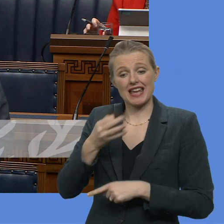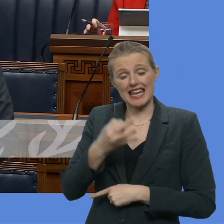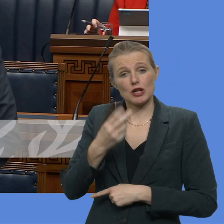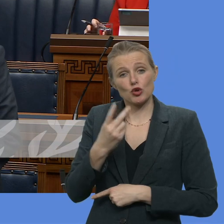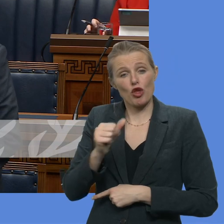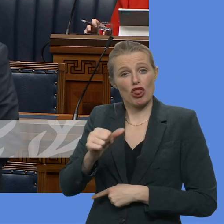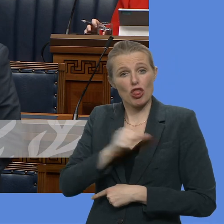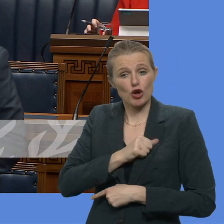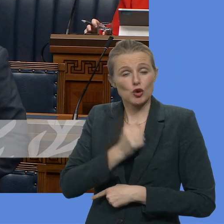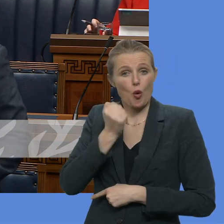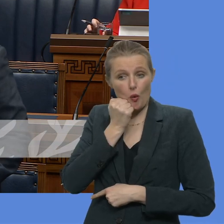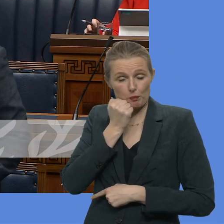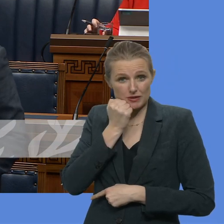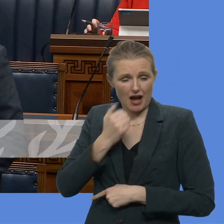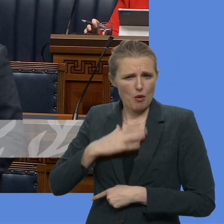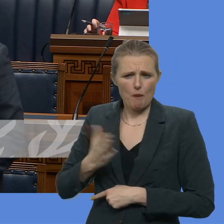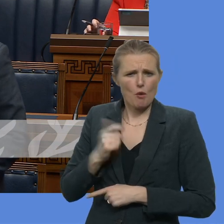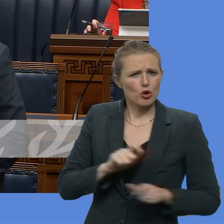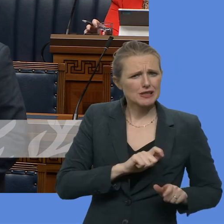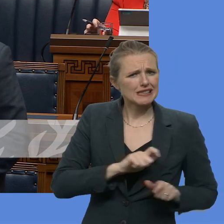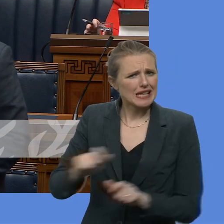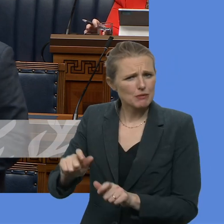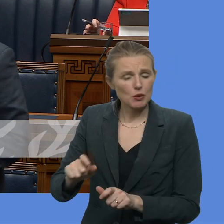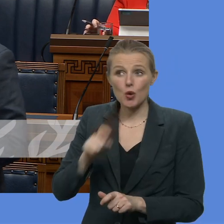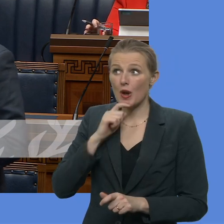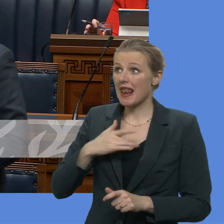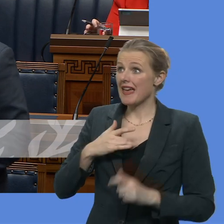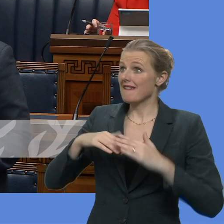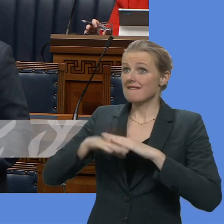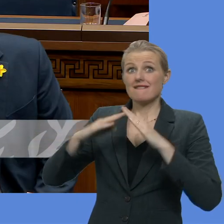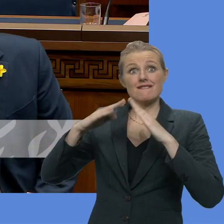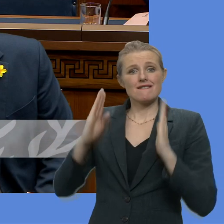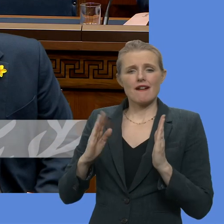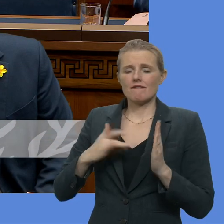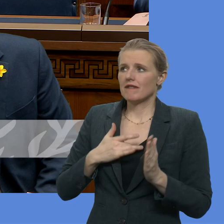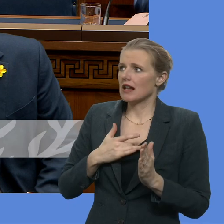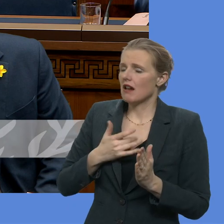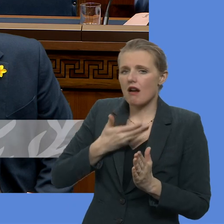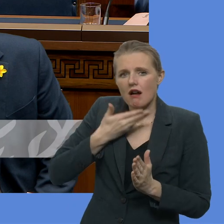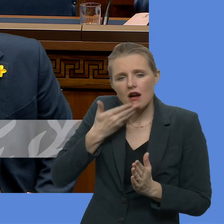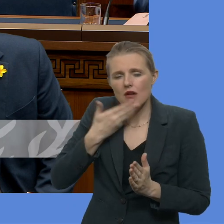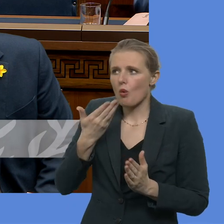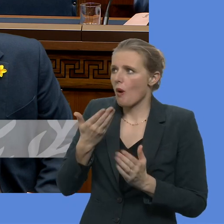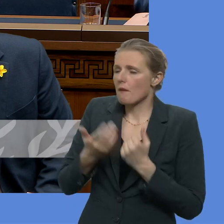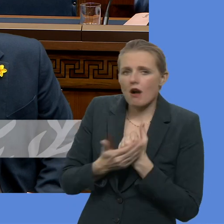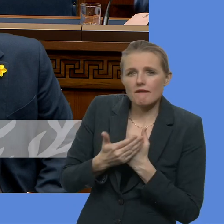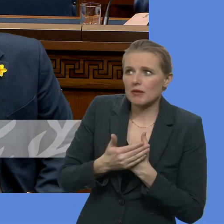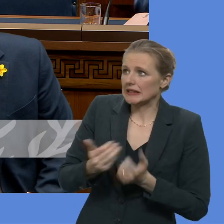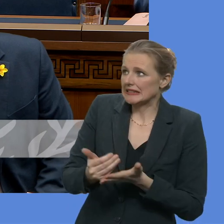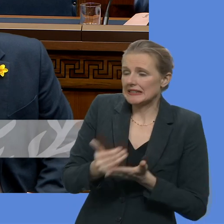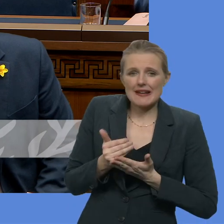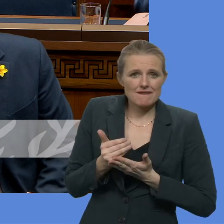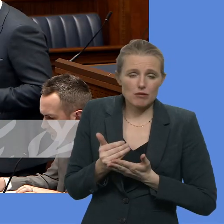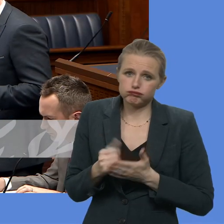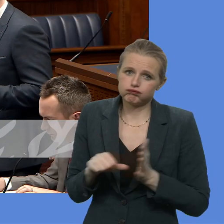a much more sustainable footing so that tenants have confidence that we're able to keep them safe, warm and dry in the long term. This will take